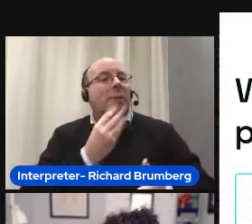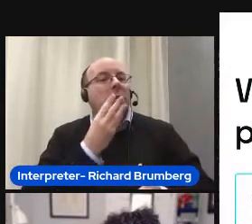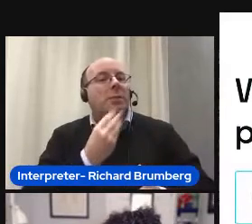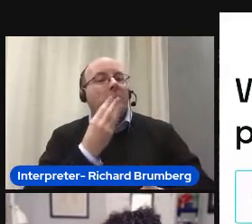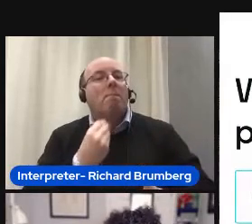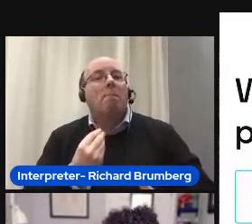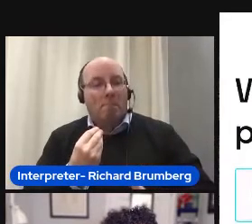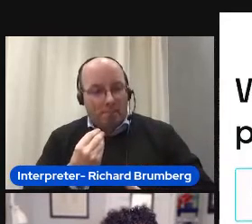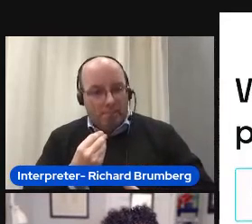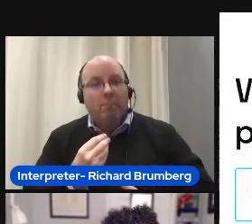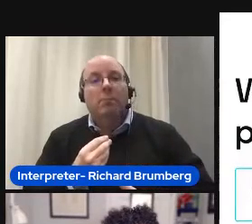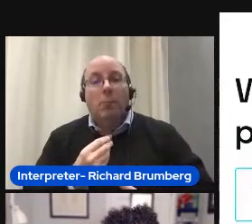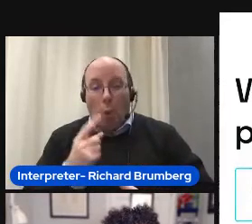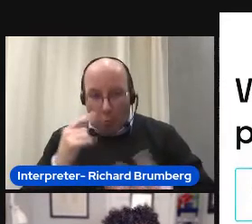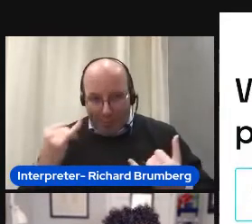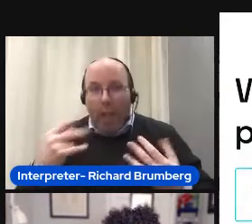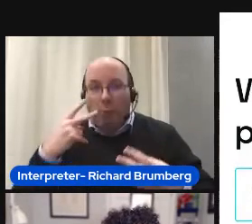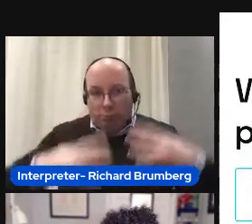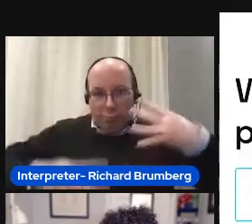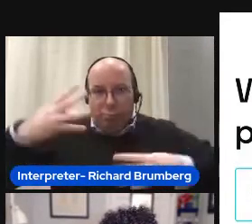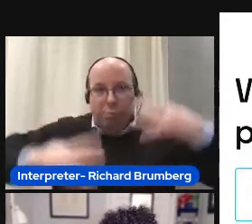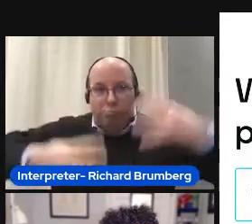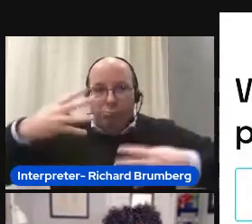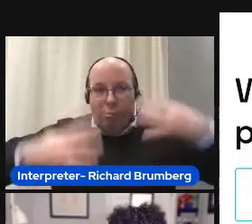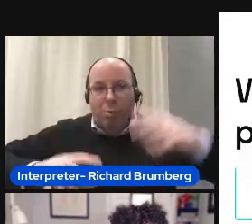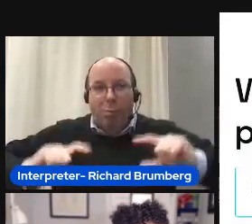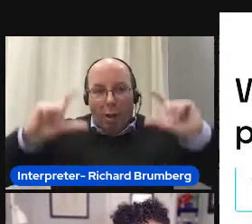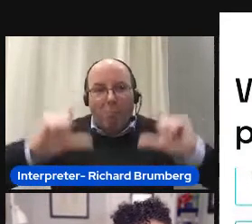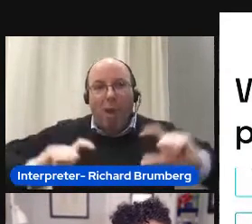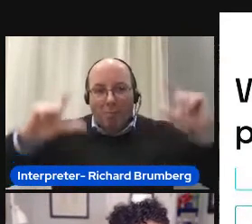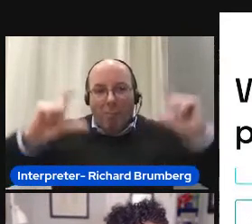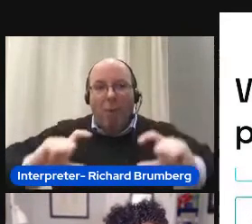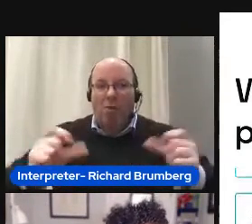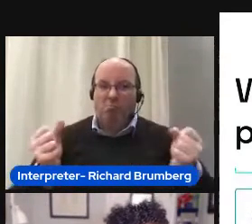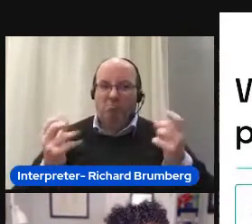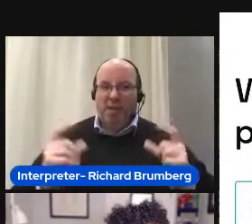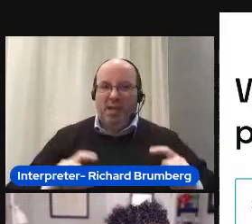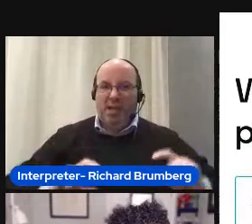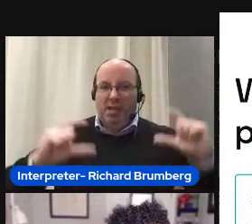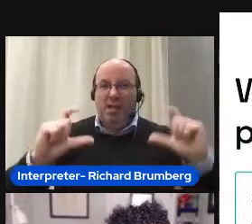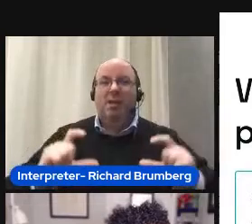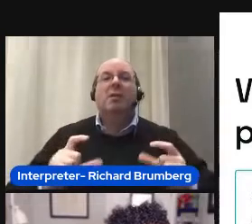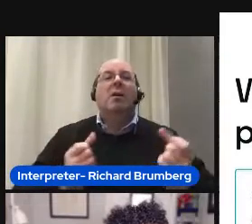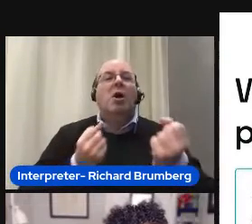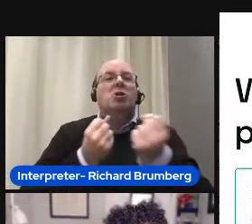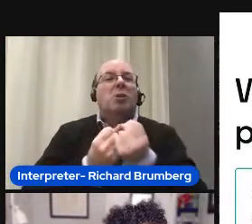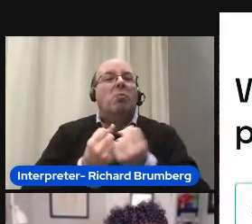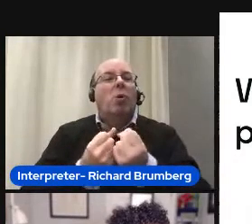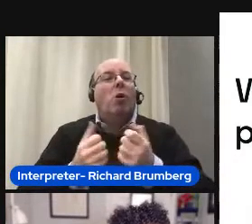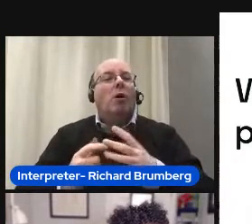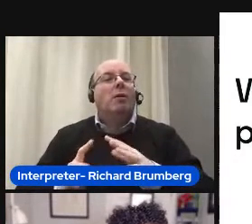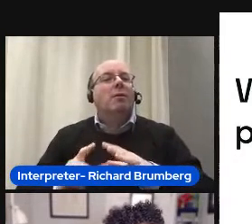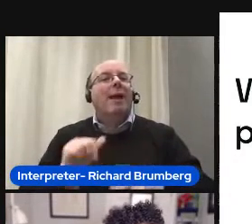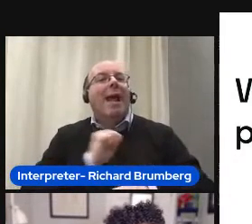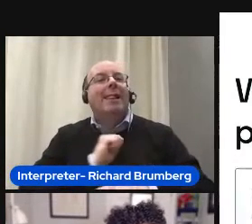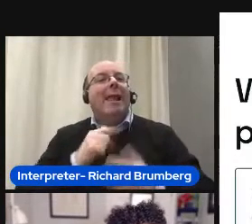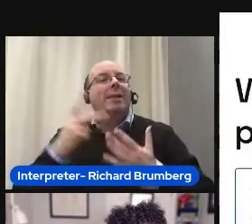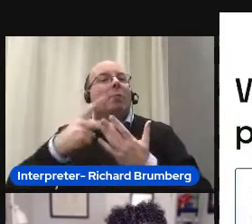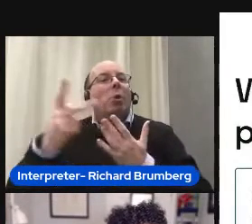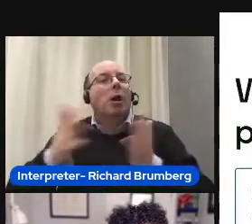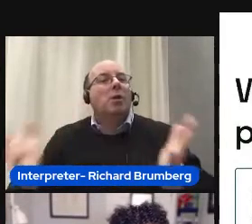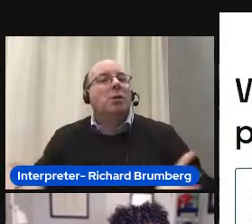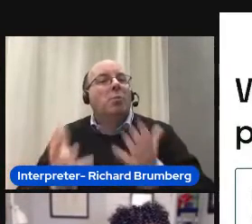are like coming in right now. Pretty there's a lot there. Support existing programs in the Atlanta area that